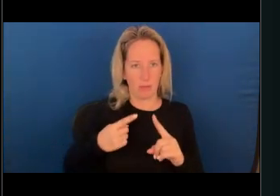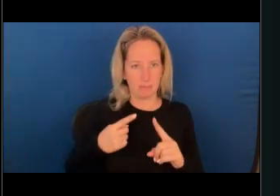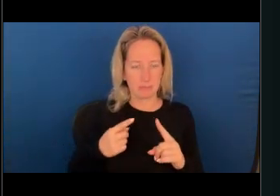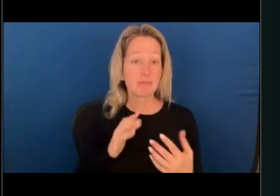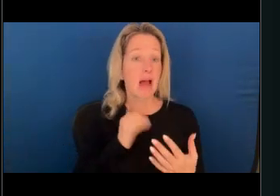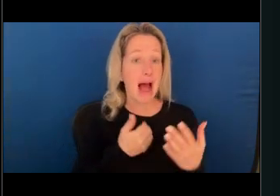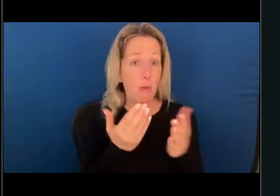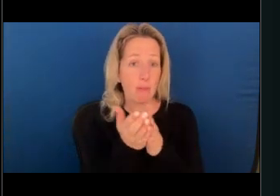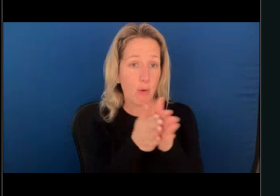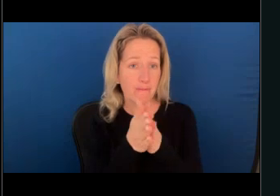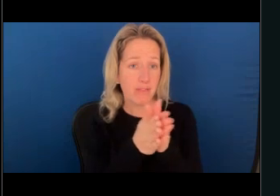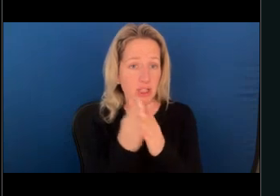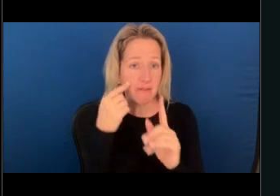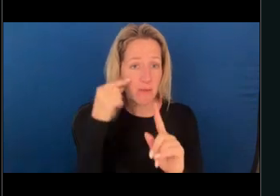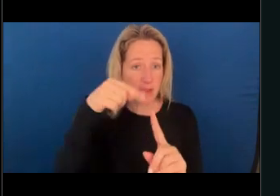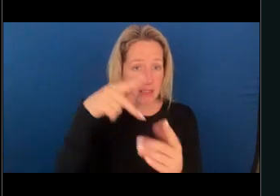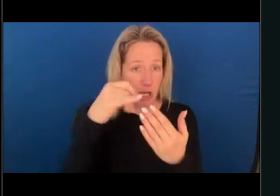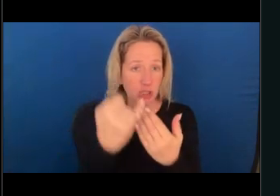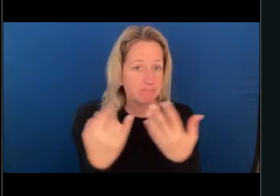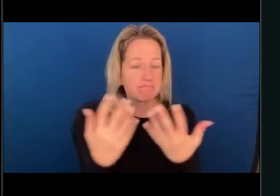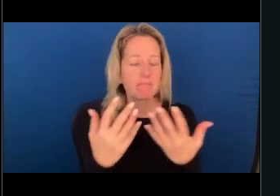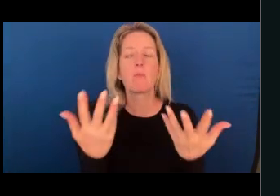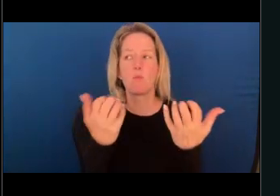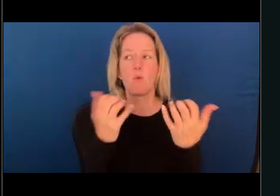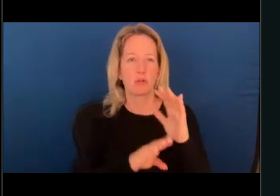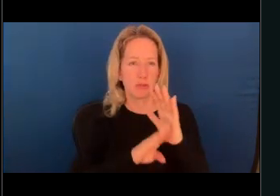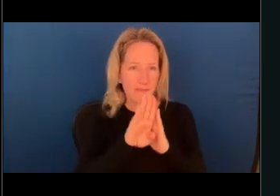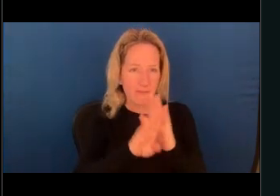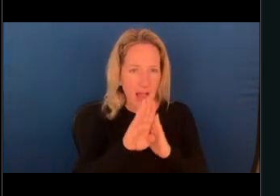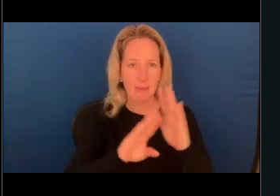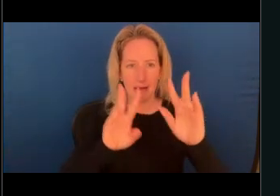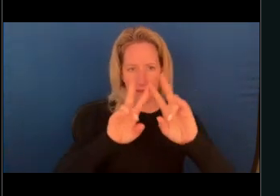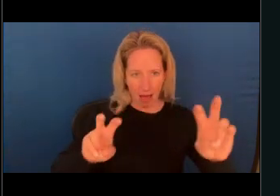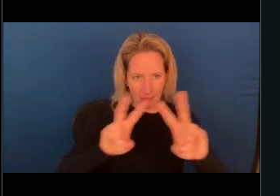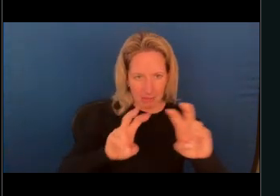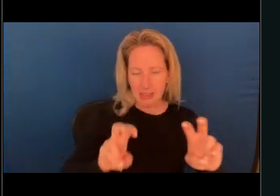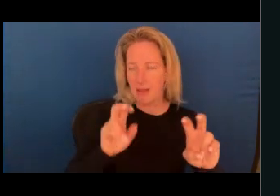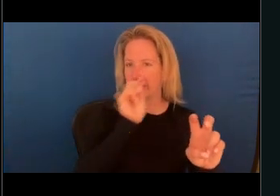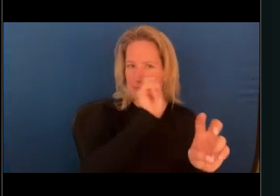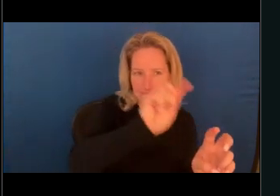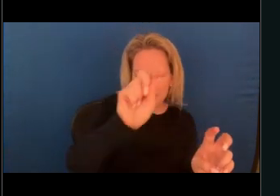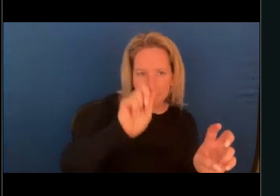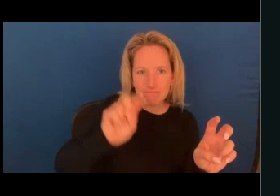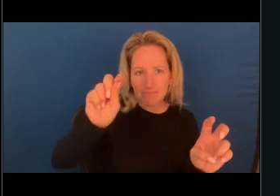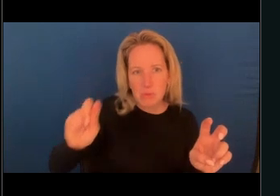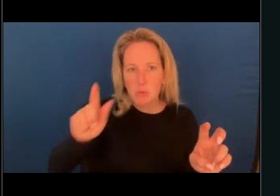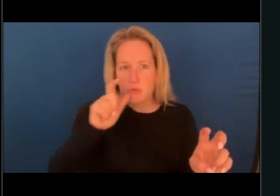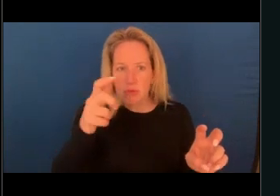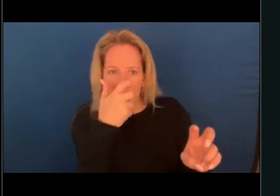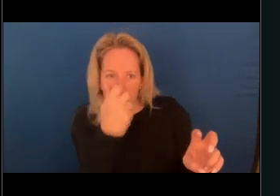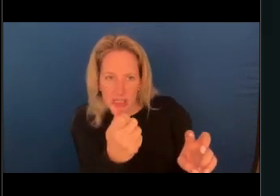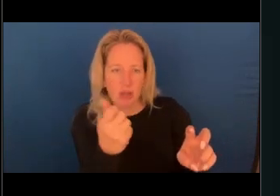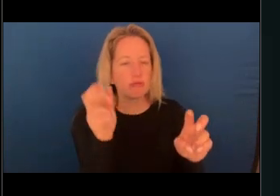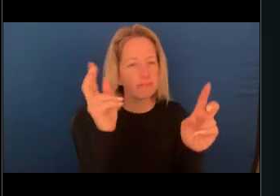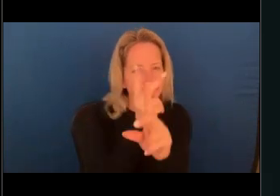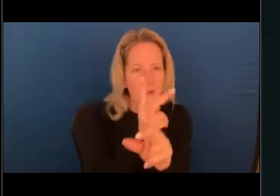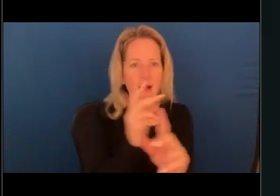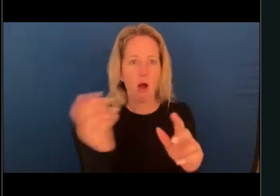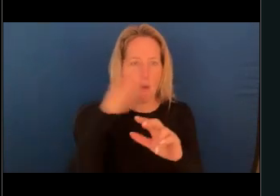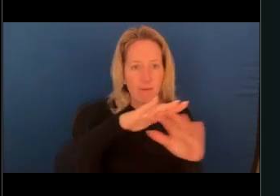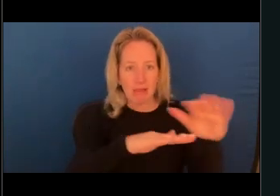this project is to develop an analysis of interested parties and examine areas for overlap and networking to mitigate